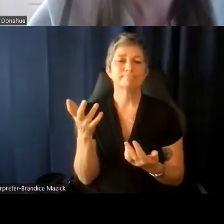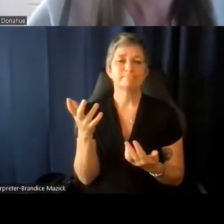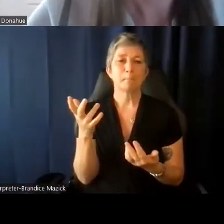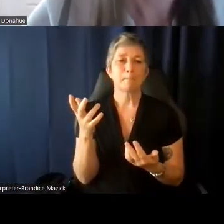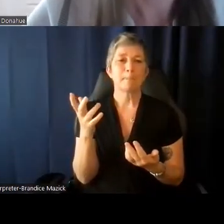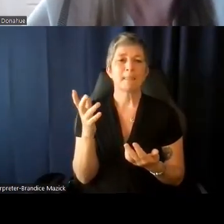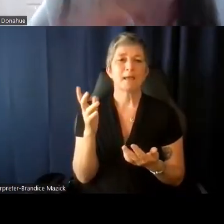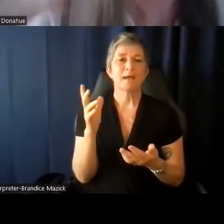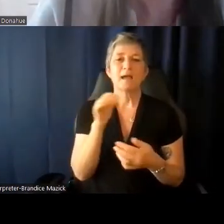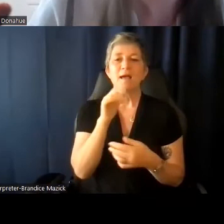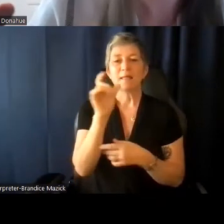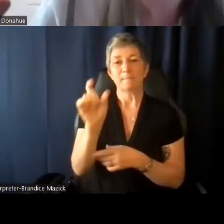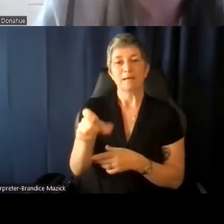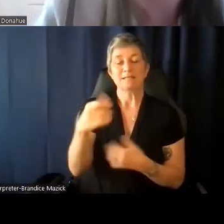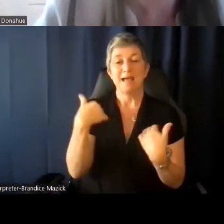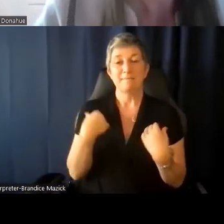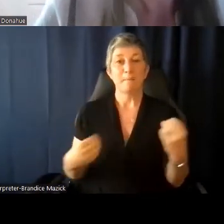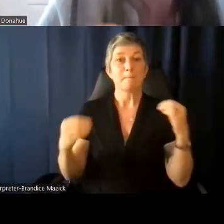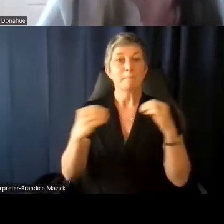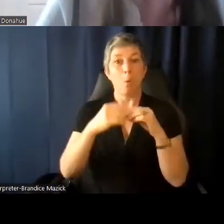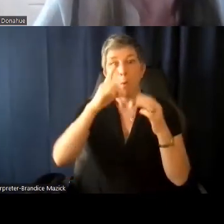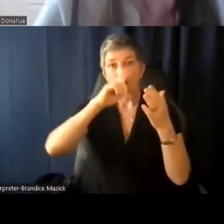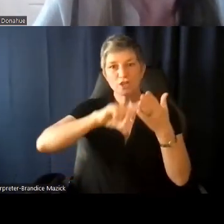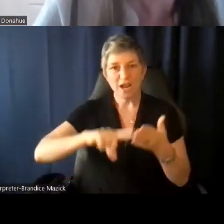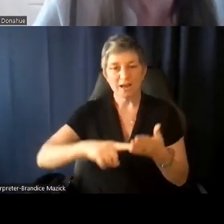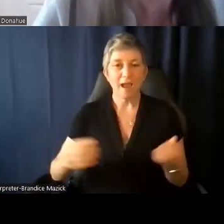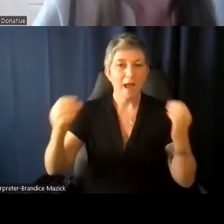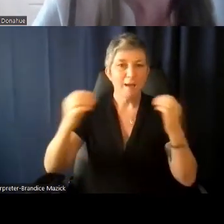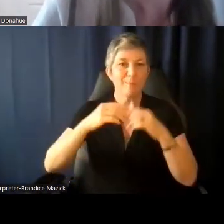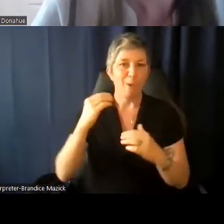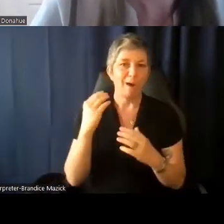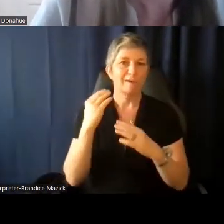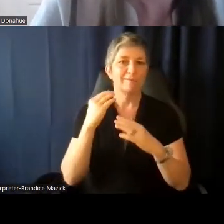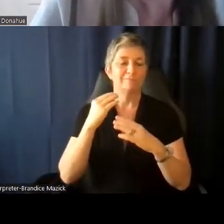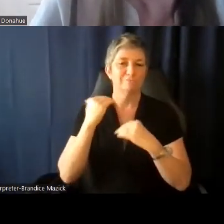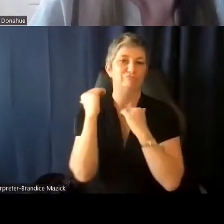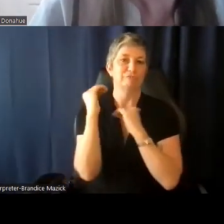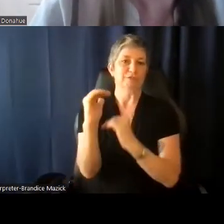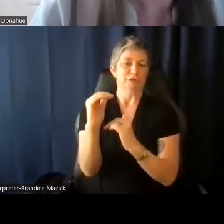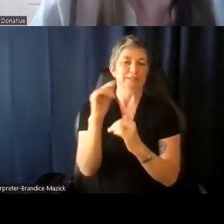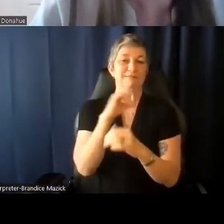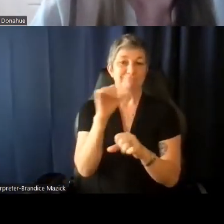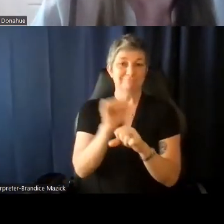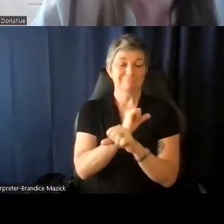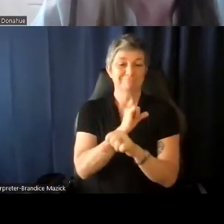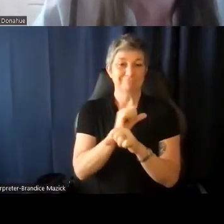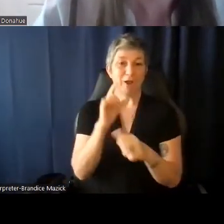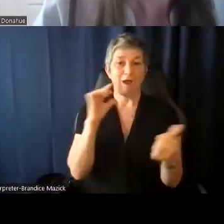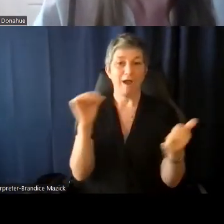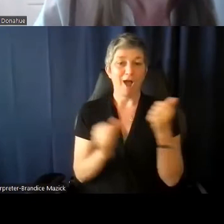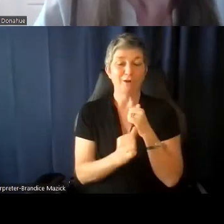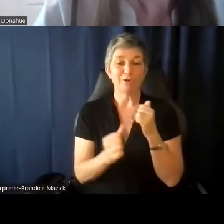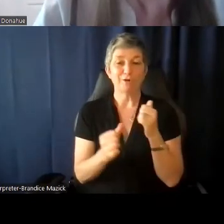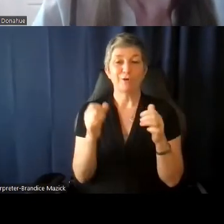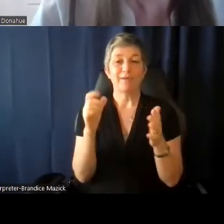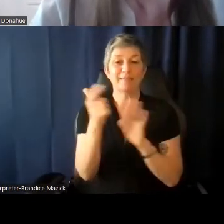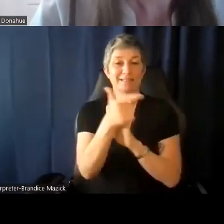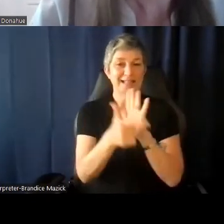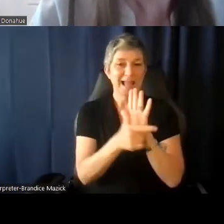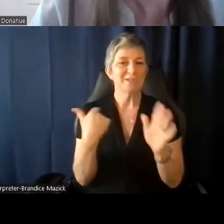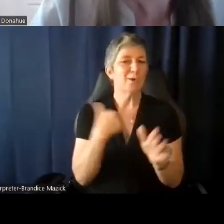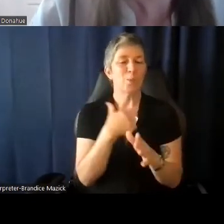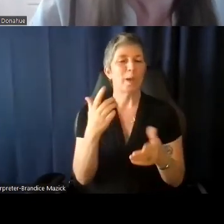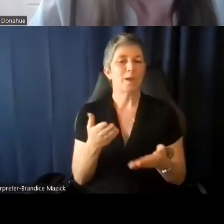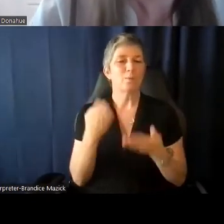is that there needs to be more checking and more restrictions that actually exist under the statutes. And so we recommend